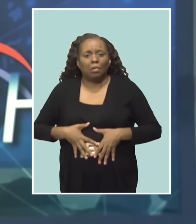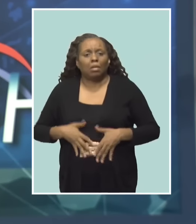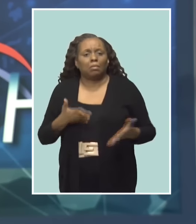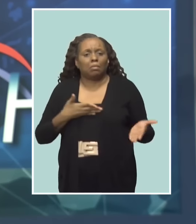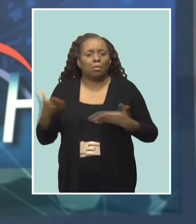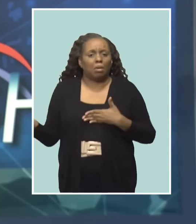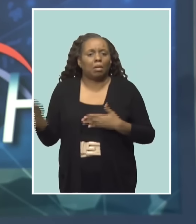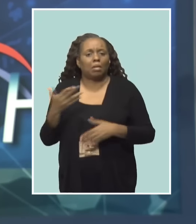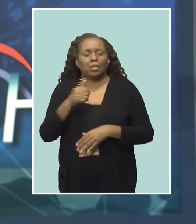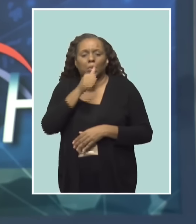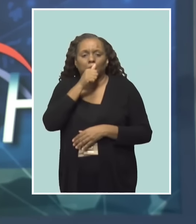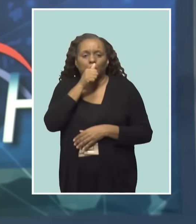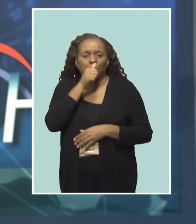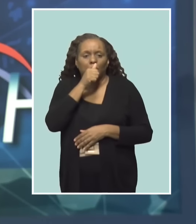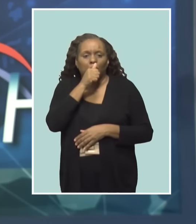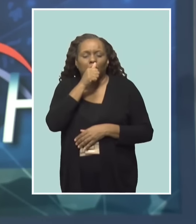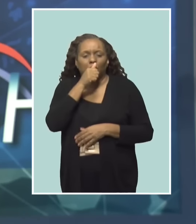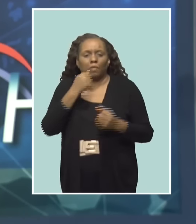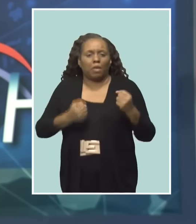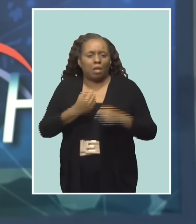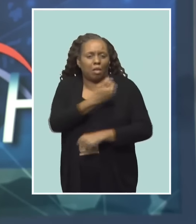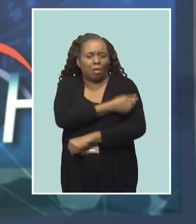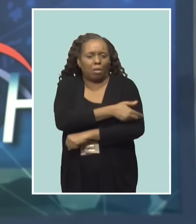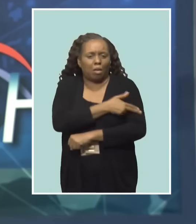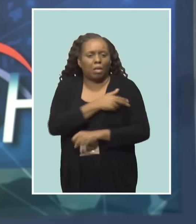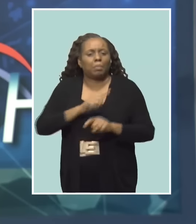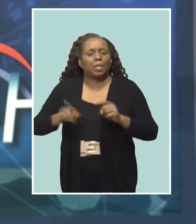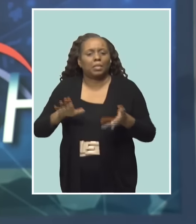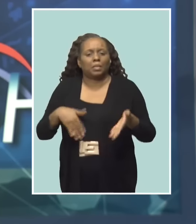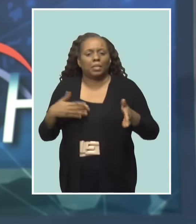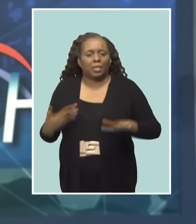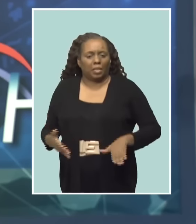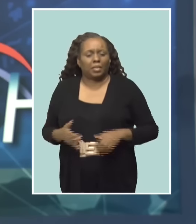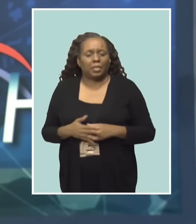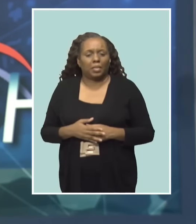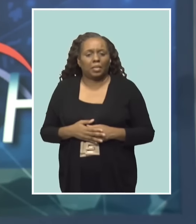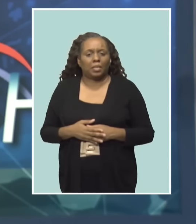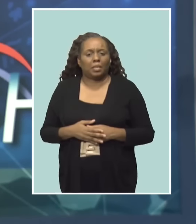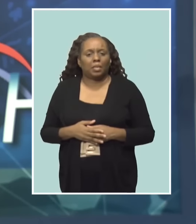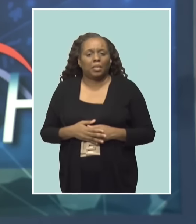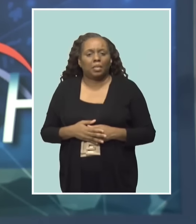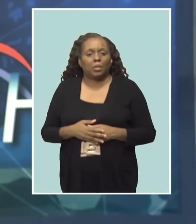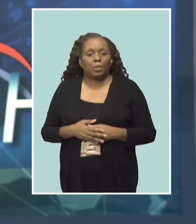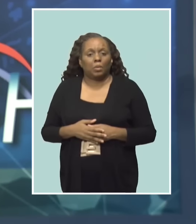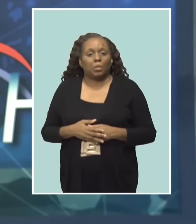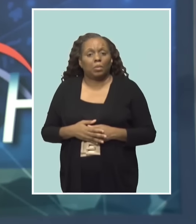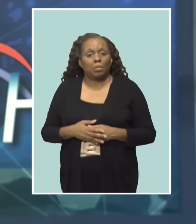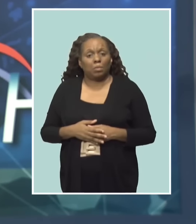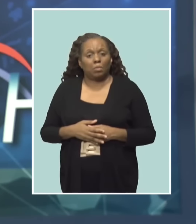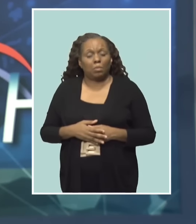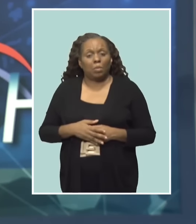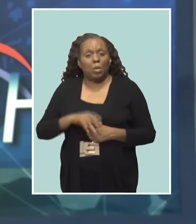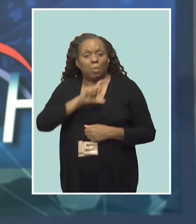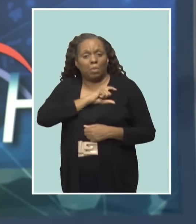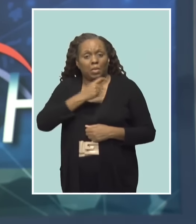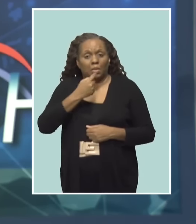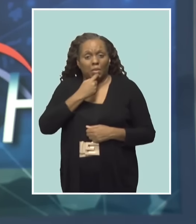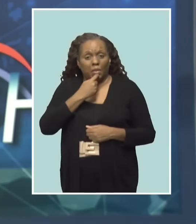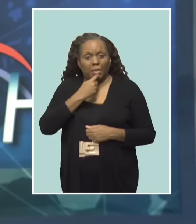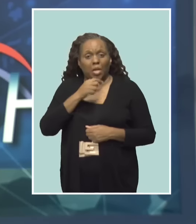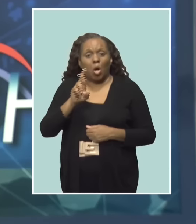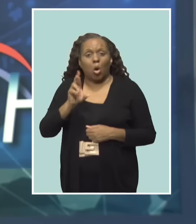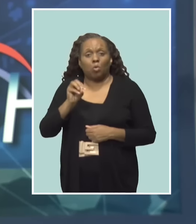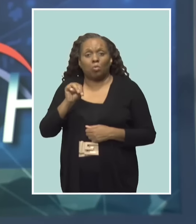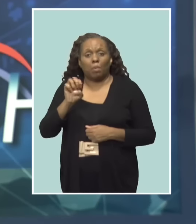taken to the QEH via private motor vehicle where he succumbed to his injuries. Police say 42-year-old Rommel Andre Williams,